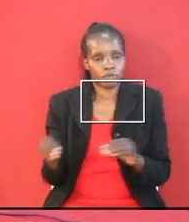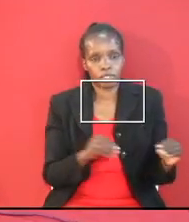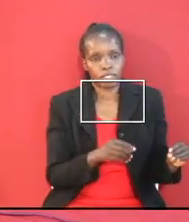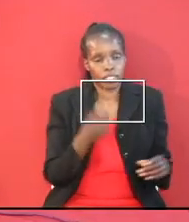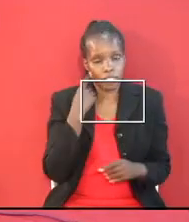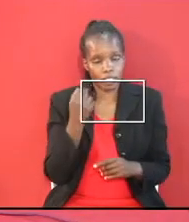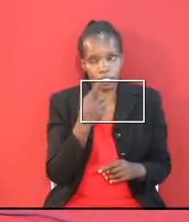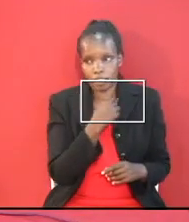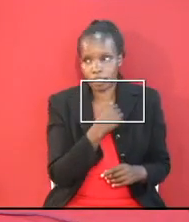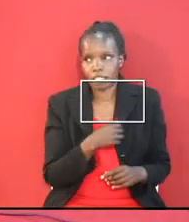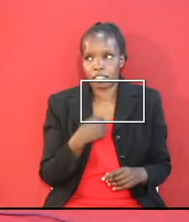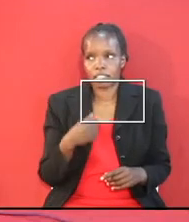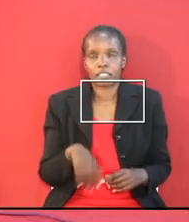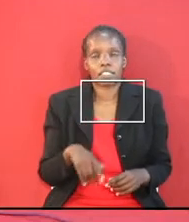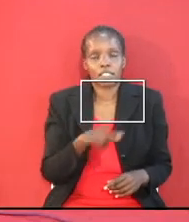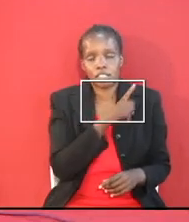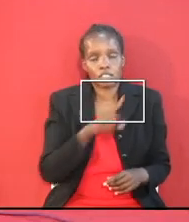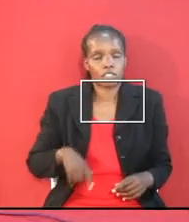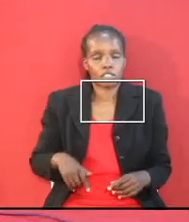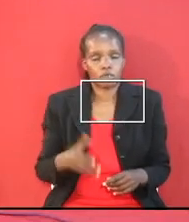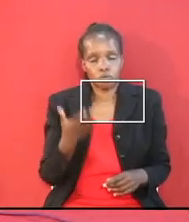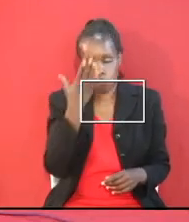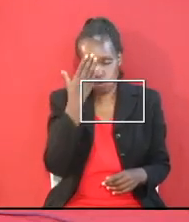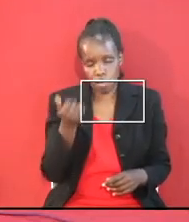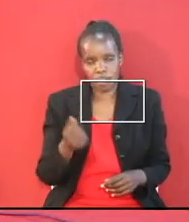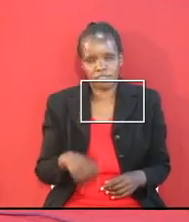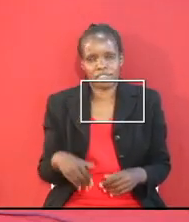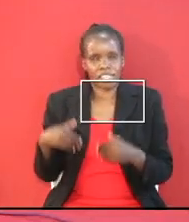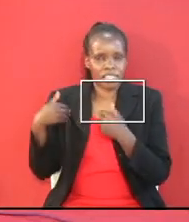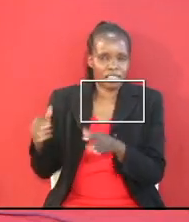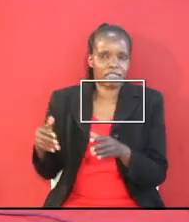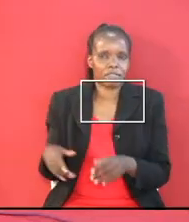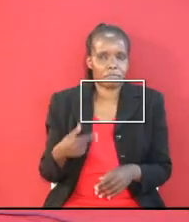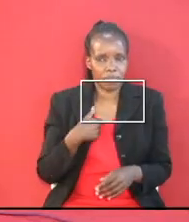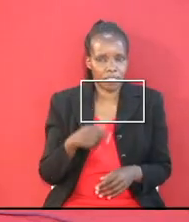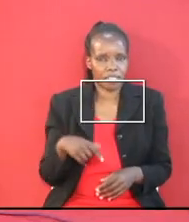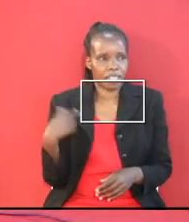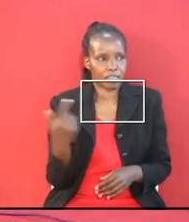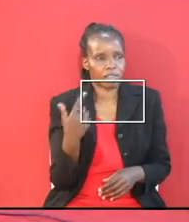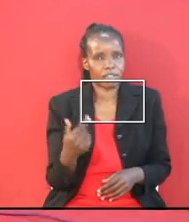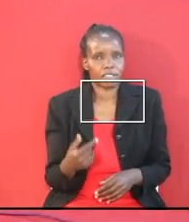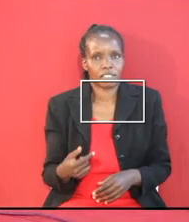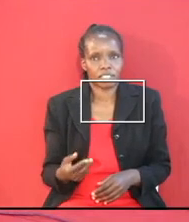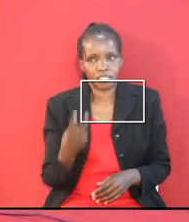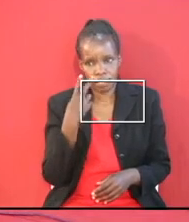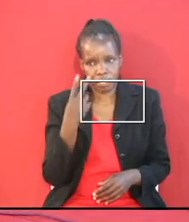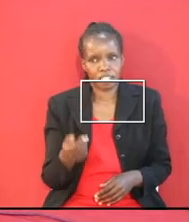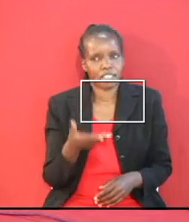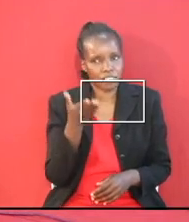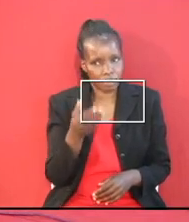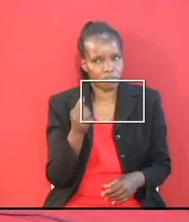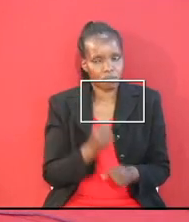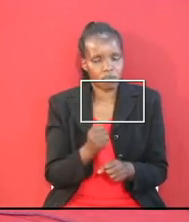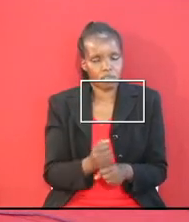and said, "Oh Lord God, why have you left me alone?" Elijah ran and hid somewhere, right? Aliona hii kazi haezi fanya